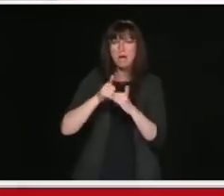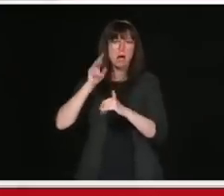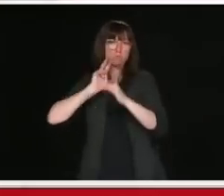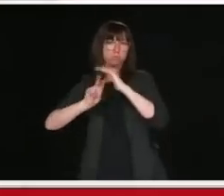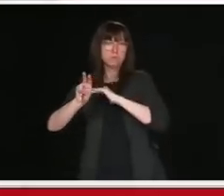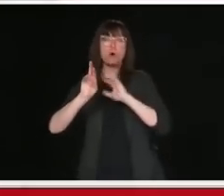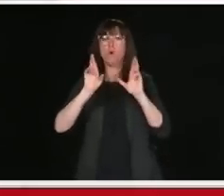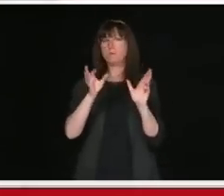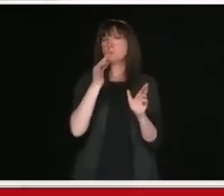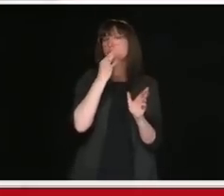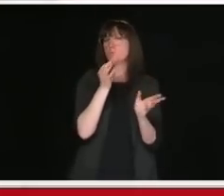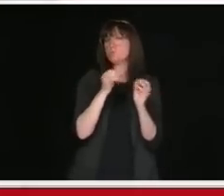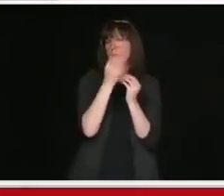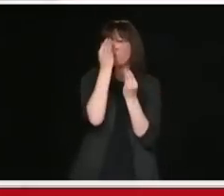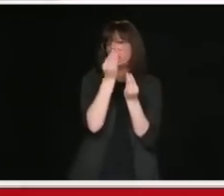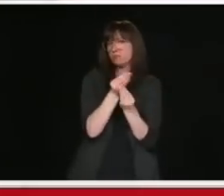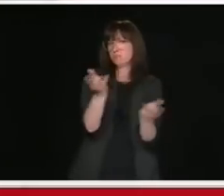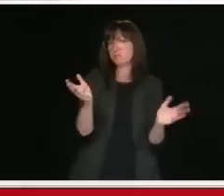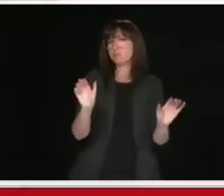Good morning, Prime Minister.